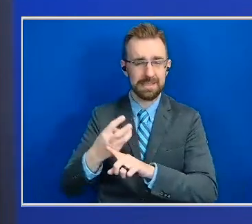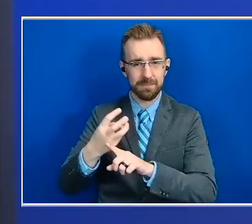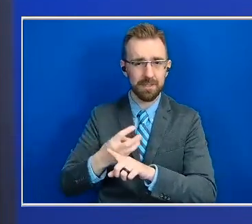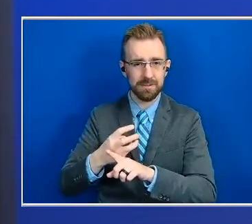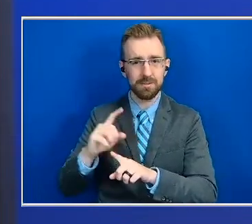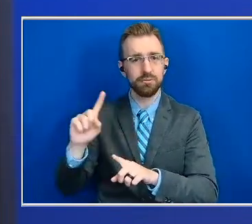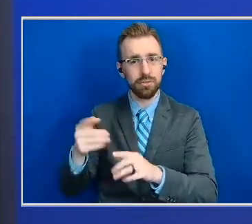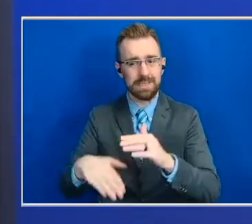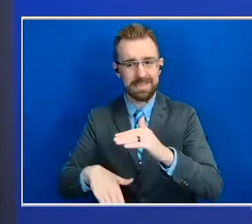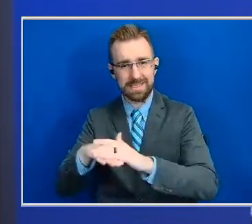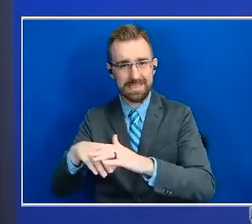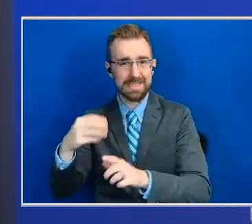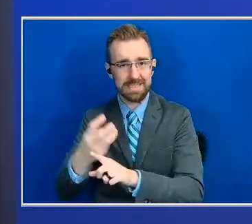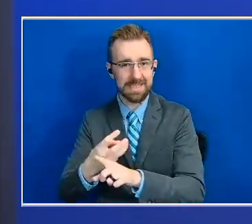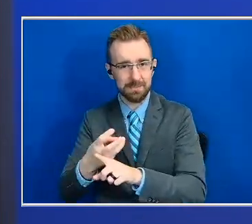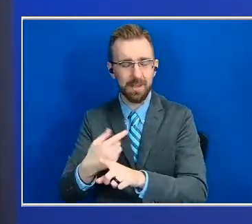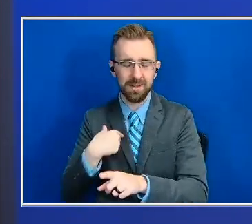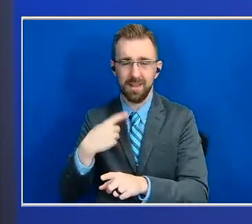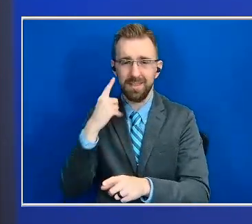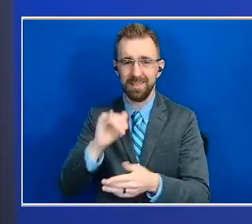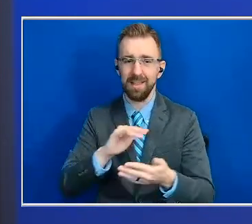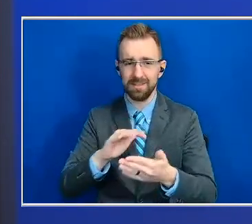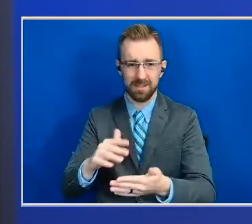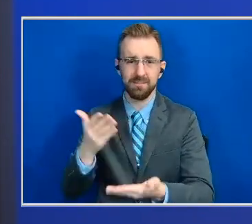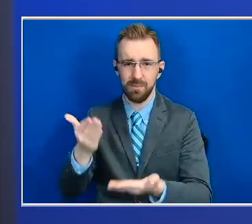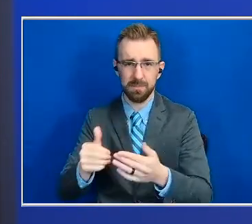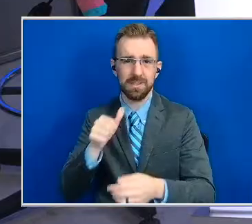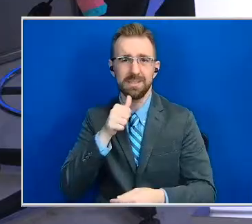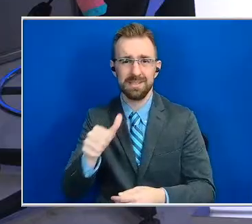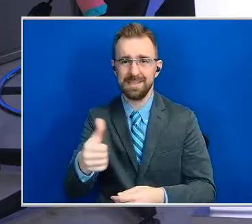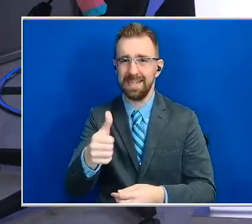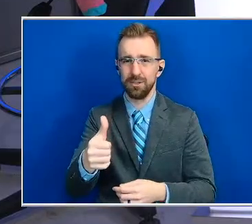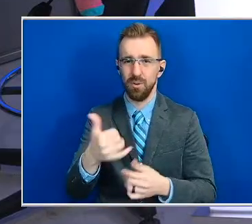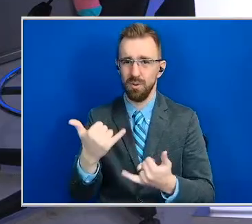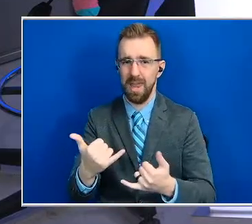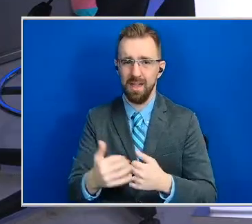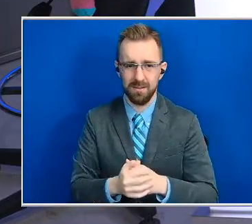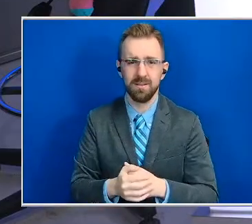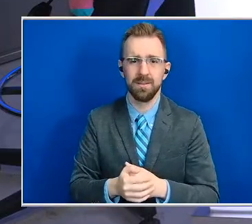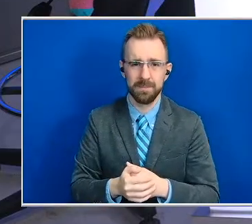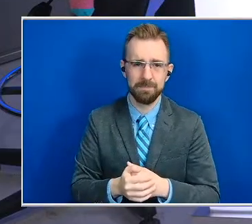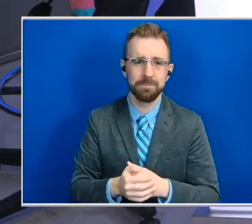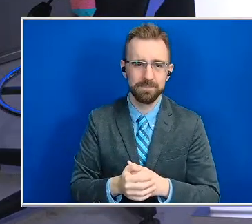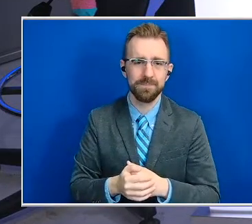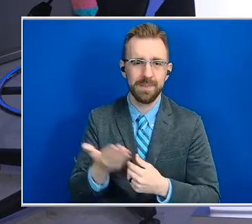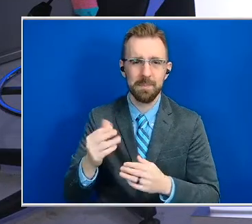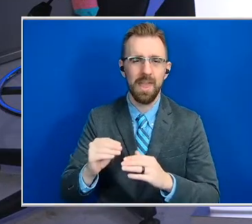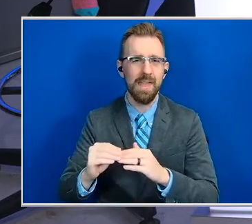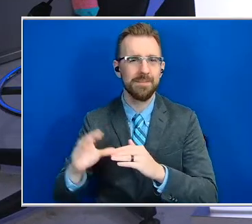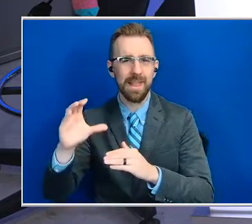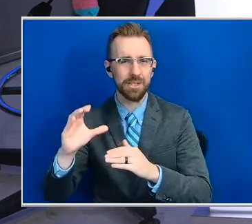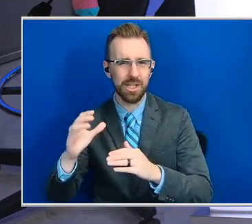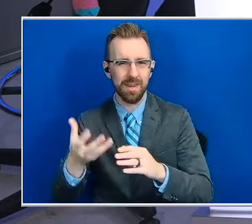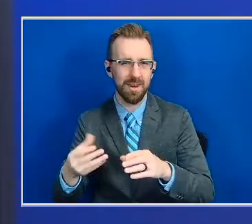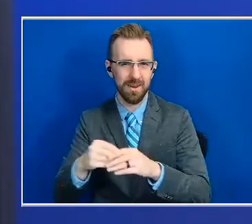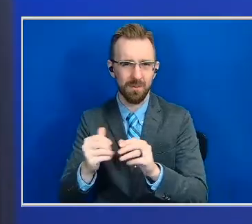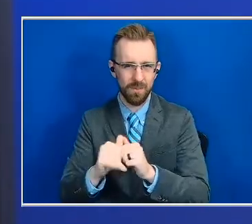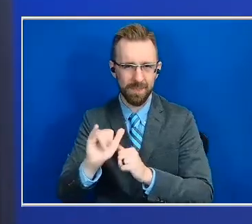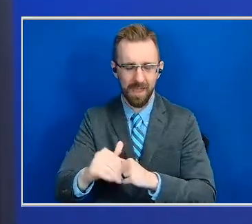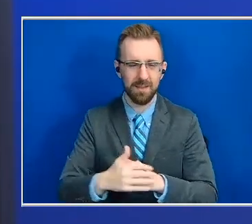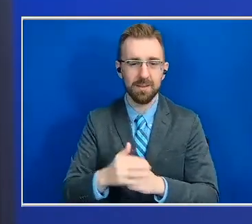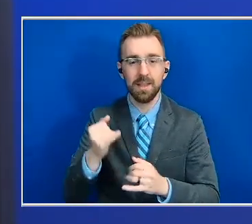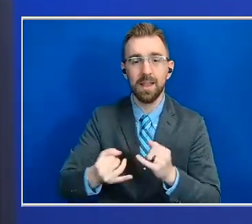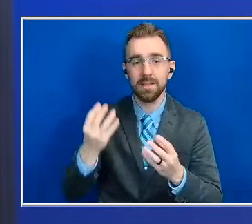mark. And I think that study is probably 10 years old now. So maybe inflation accounted for it. Might a bit, yeah. Final thoughts? Just to say